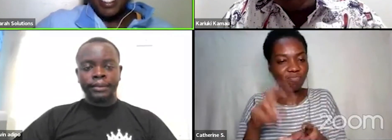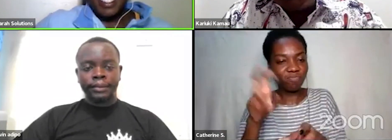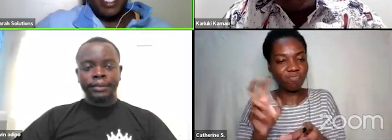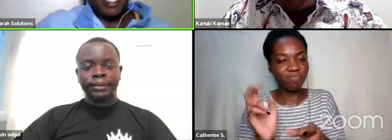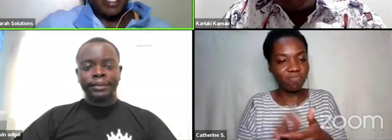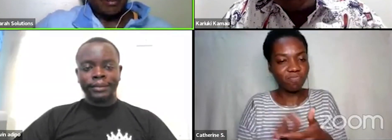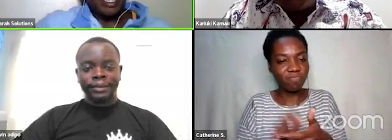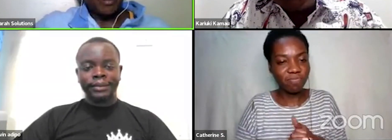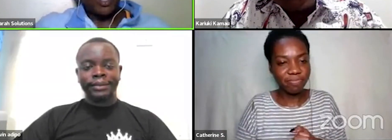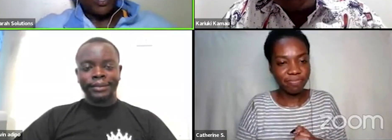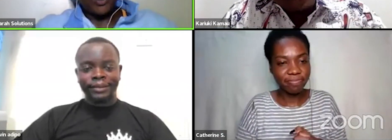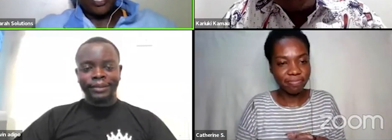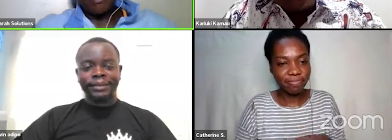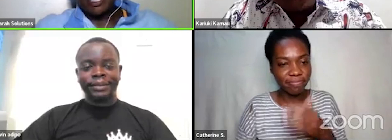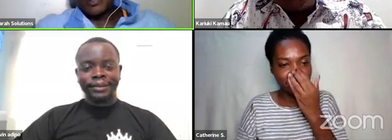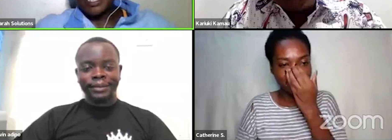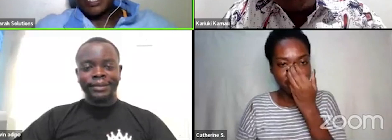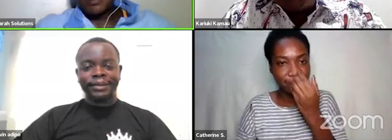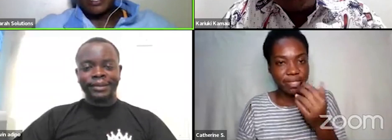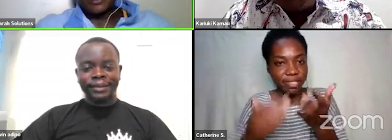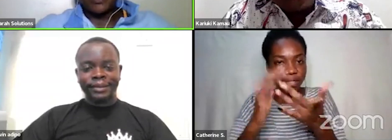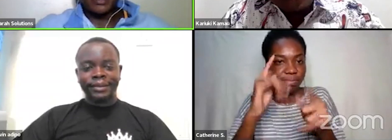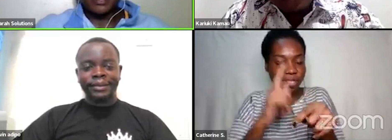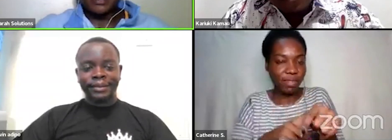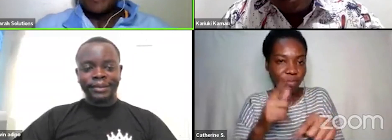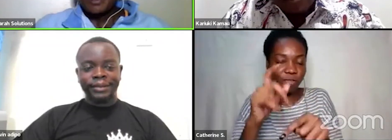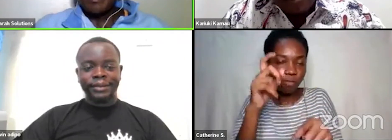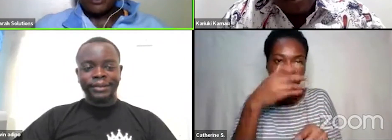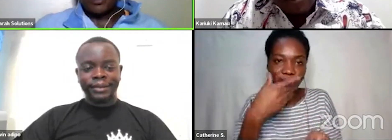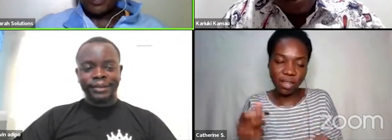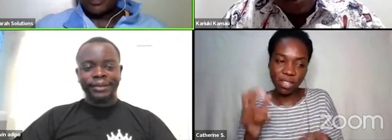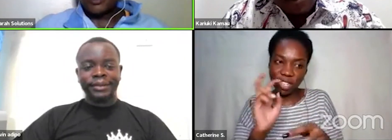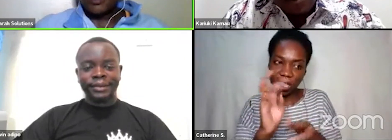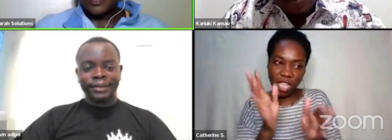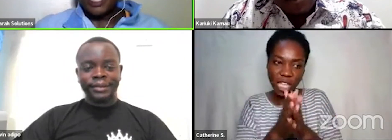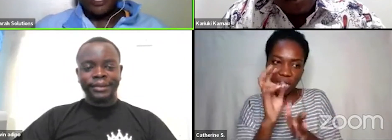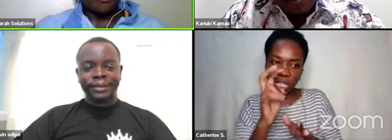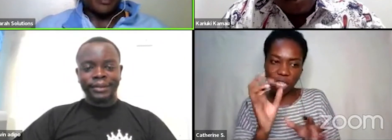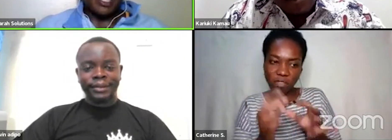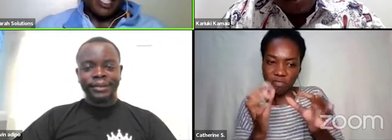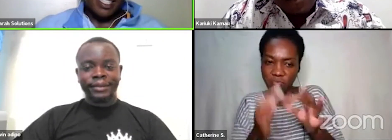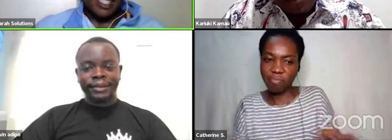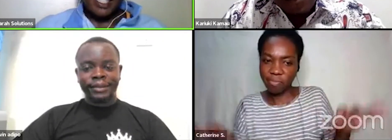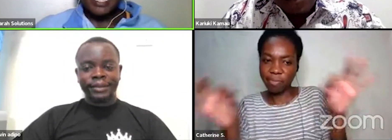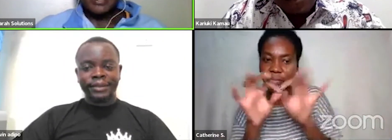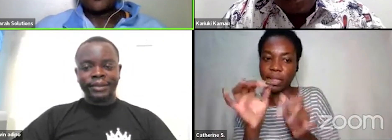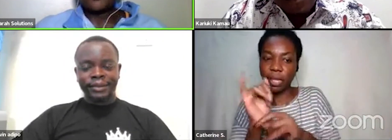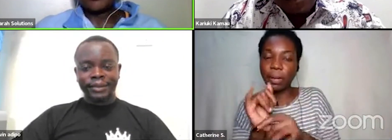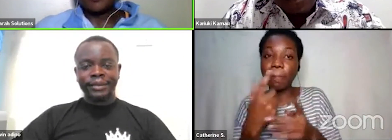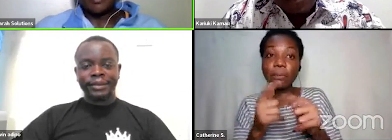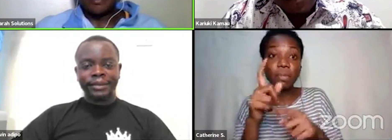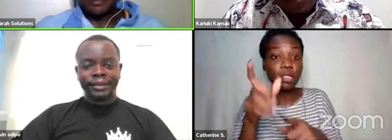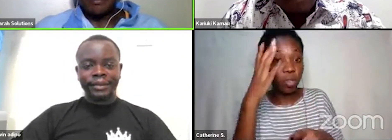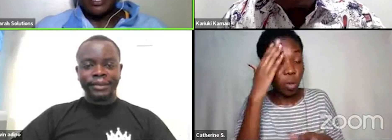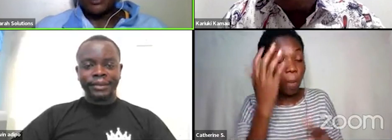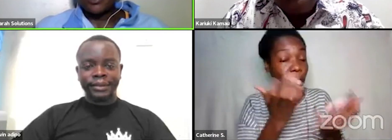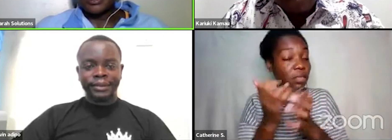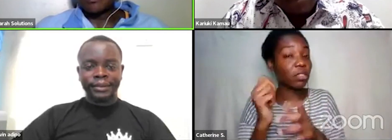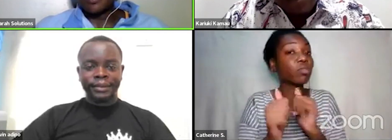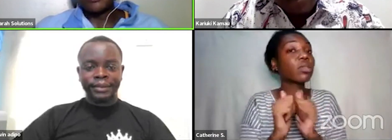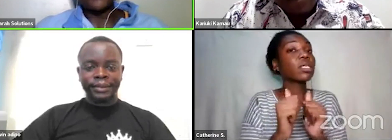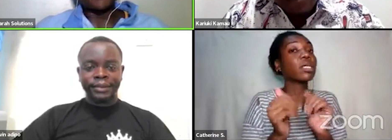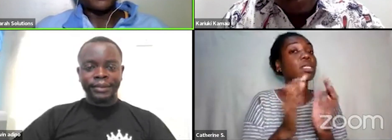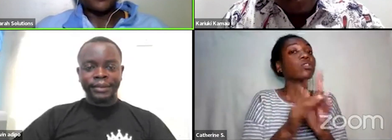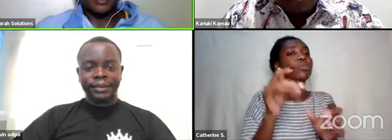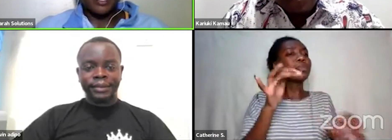Yes. Sometimes you need to reevaluate and see whether it's worth it. But you also need to know which kind of business it is. And how long have you been pumping money?